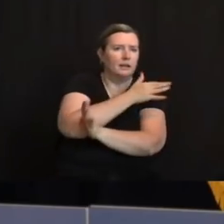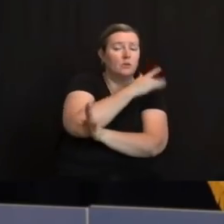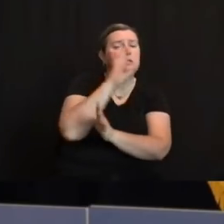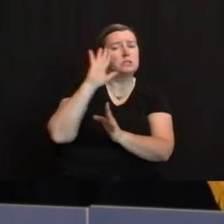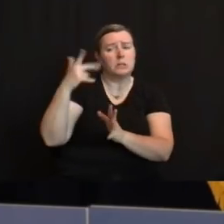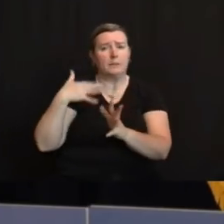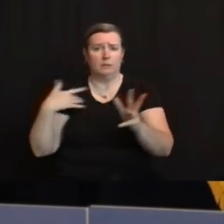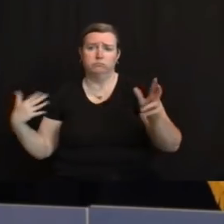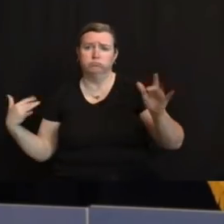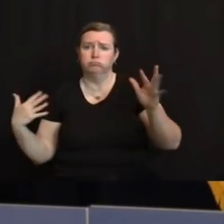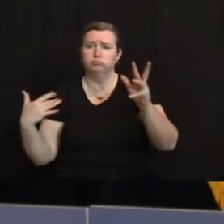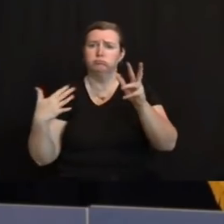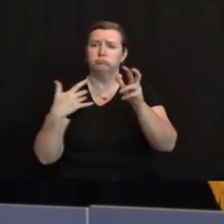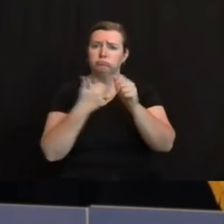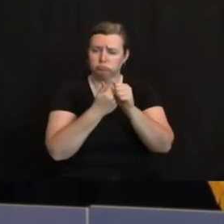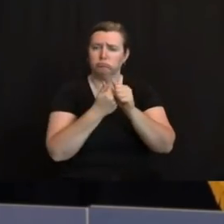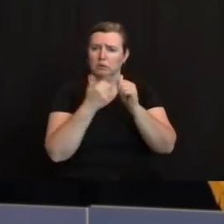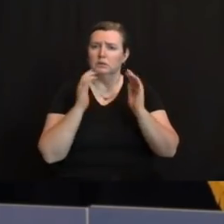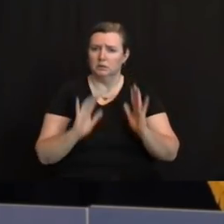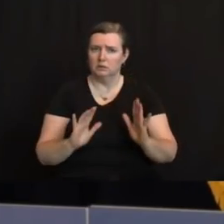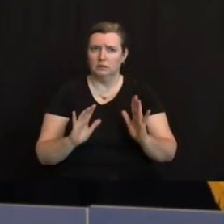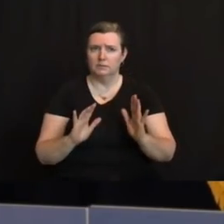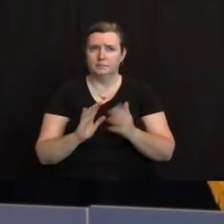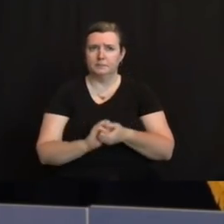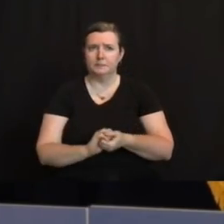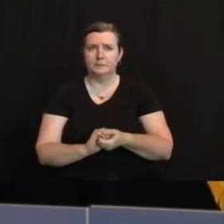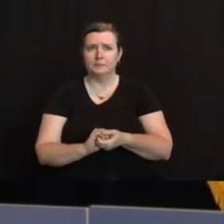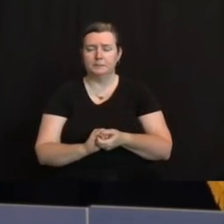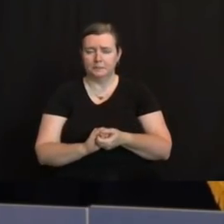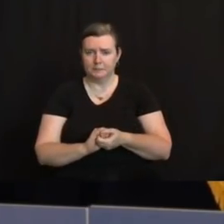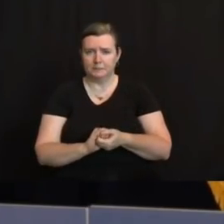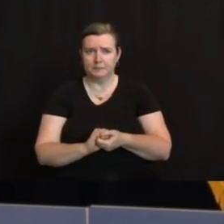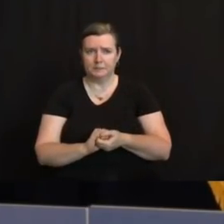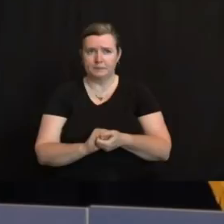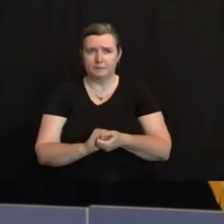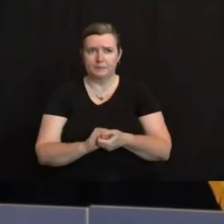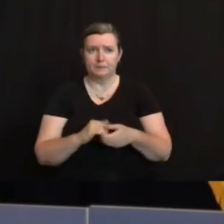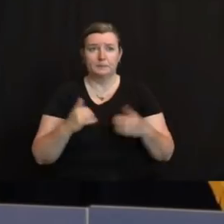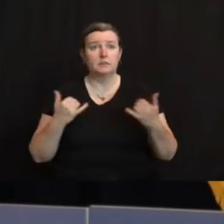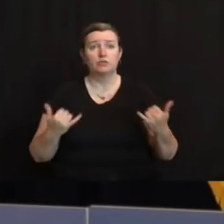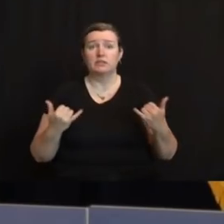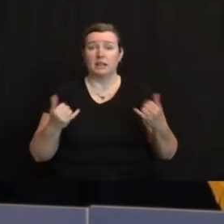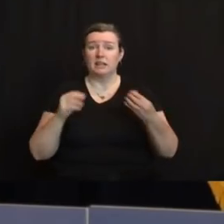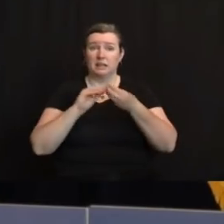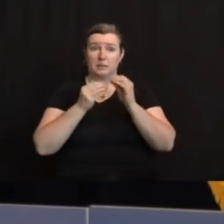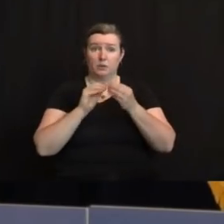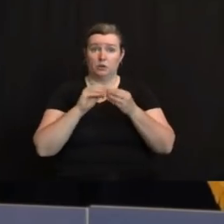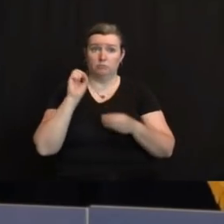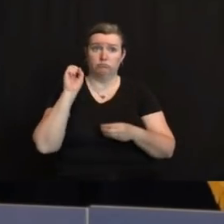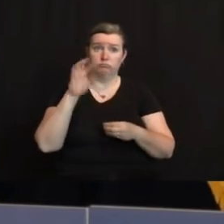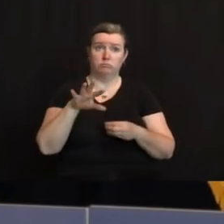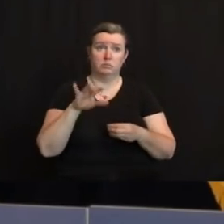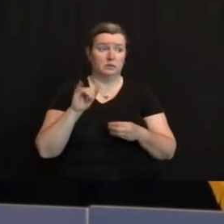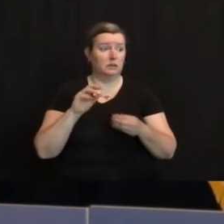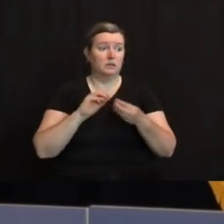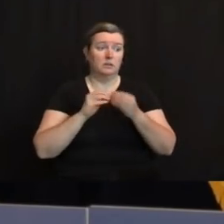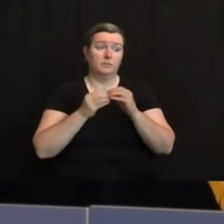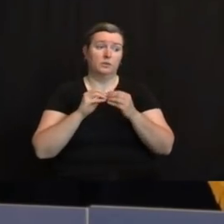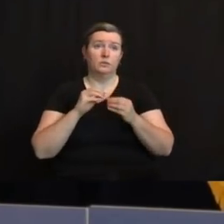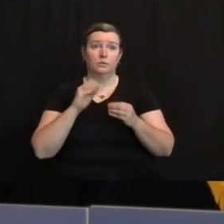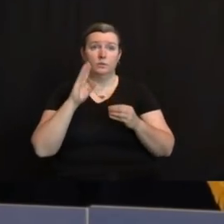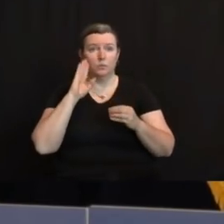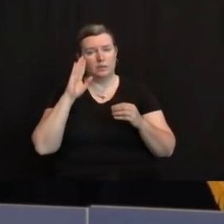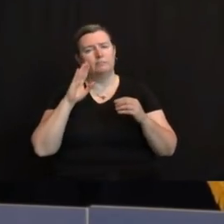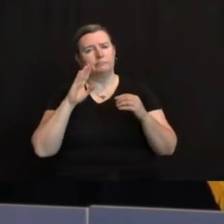results go at this point. So what we're reporting out today it is a number that is going to vary. This is not